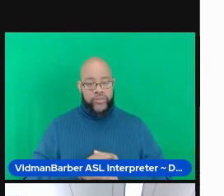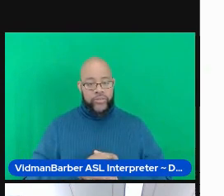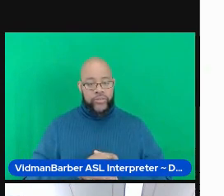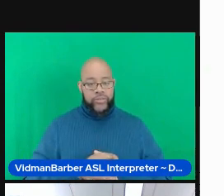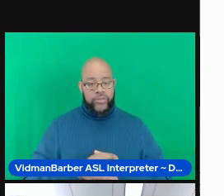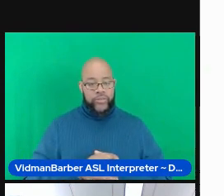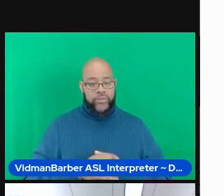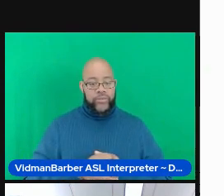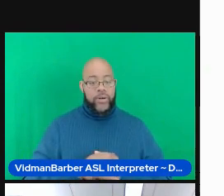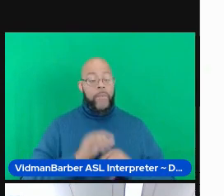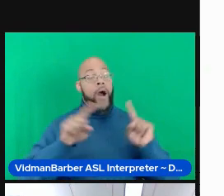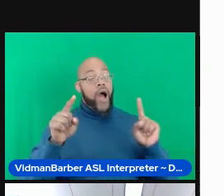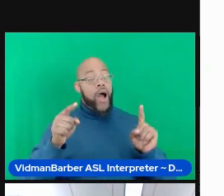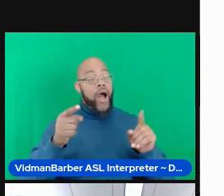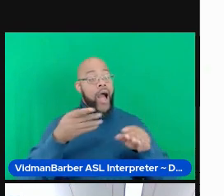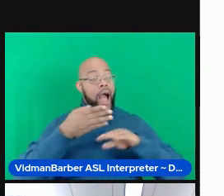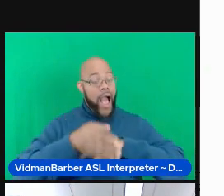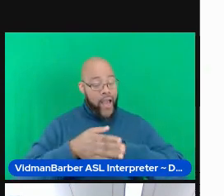But then